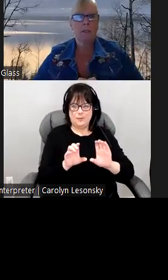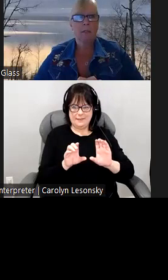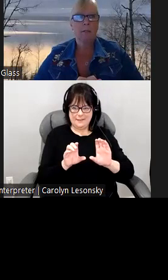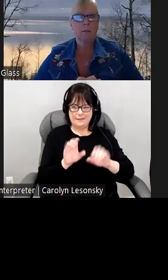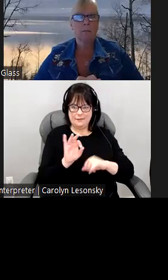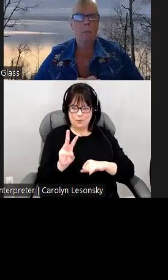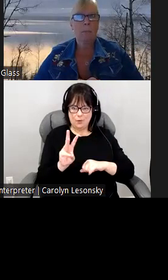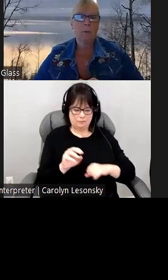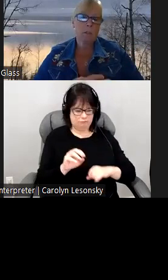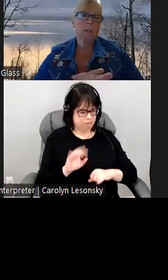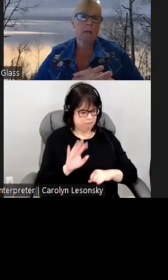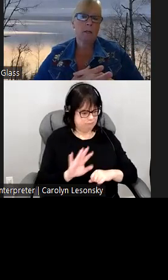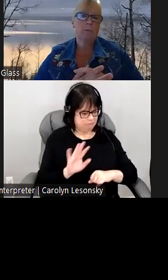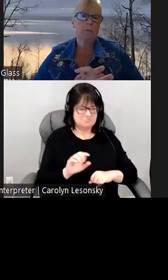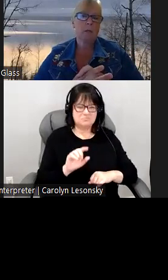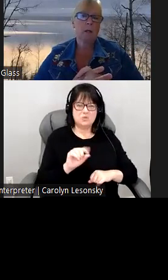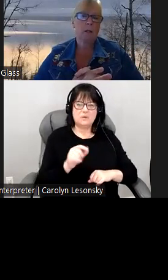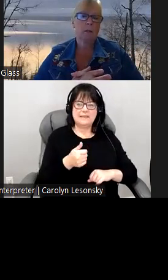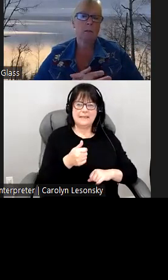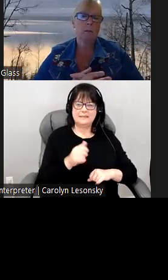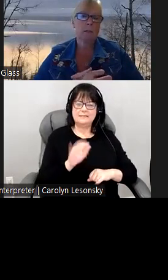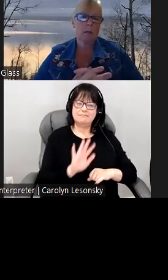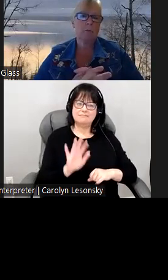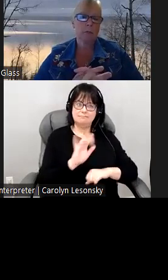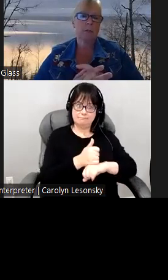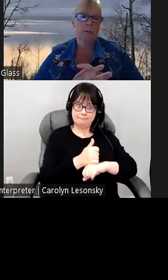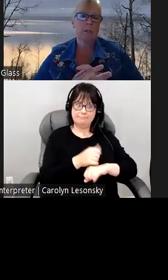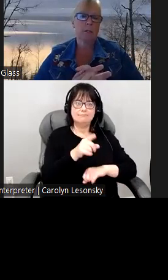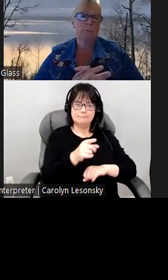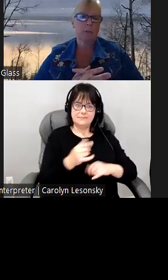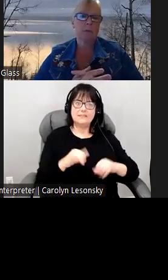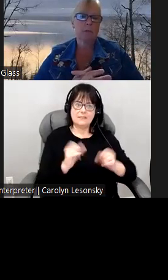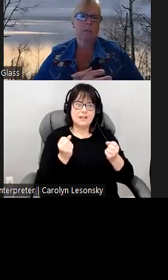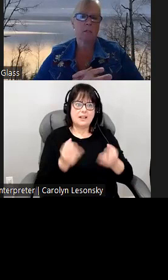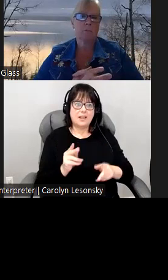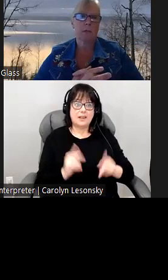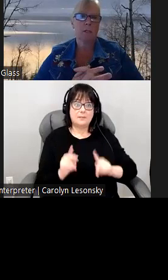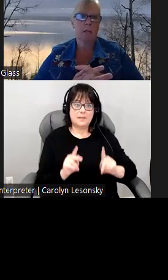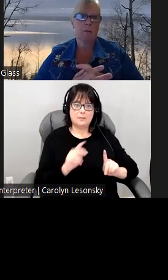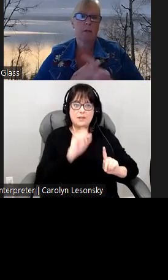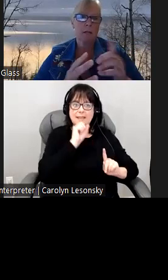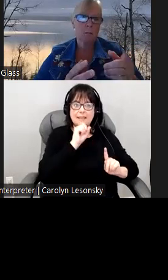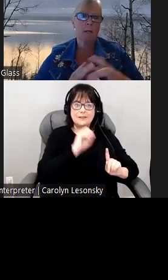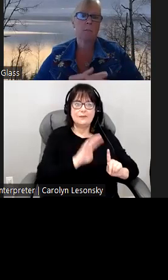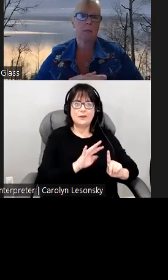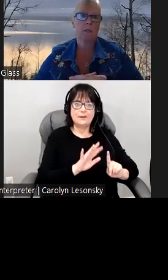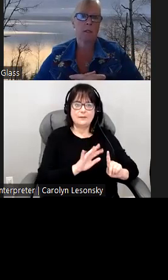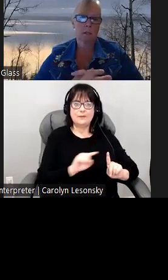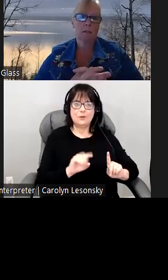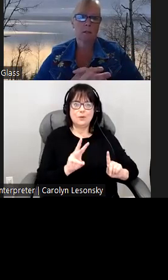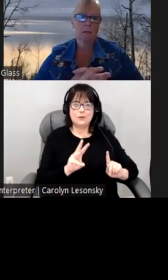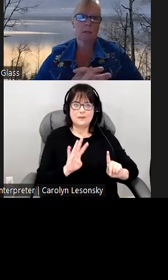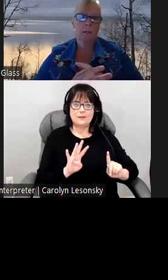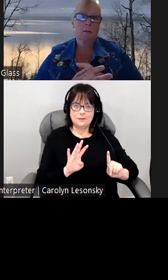2010-11 years, there was still a lot of laid off workers in that 45 to 64 age category. That's why it appeared in